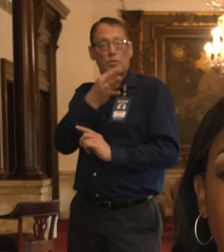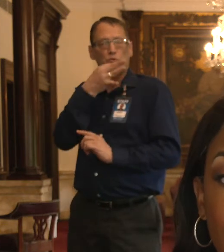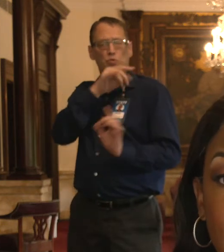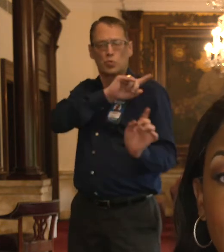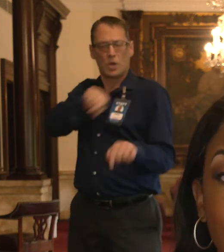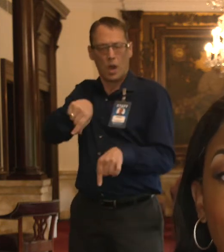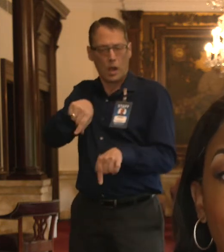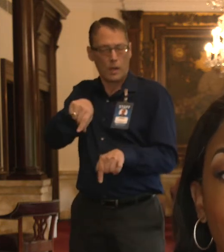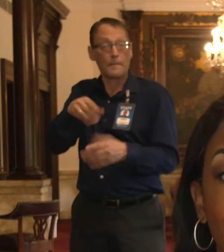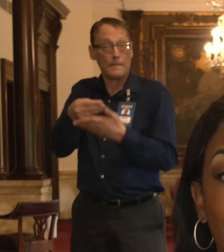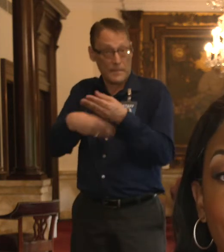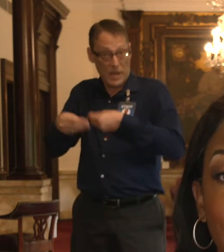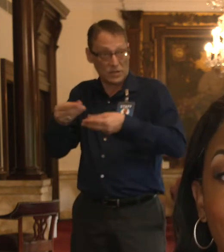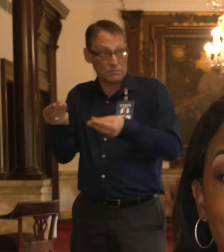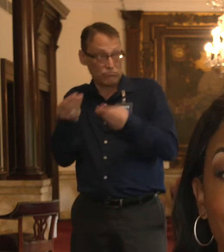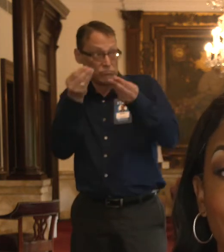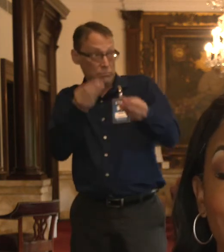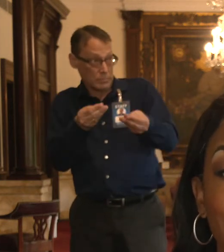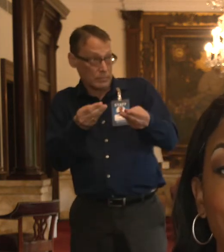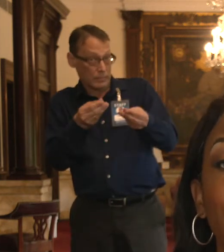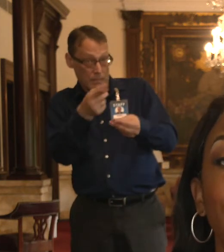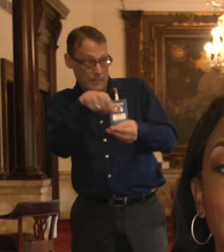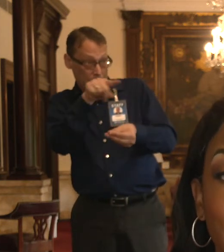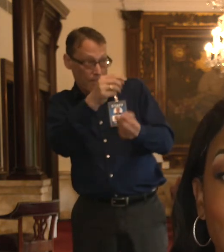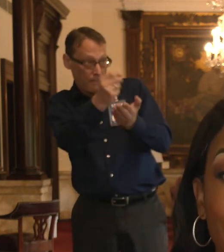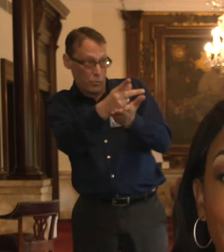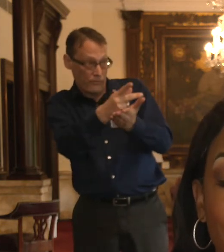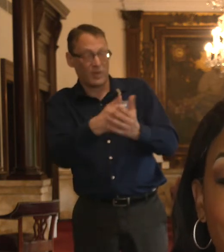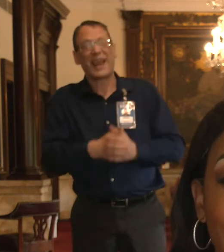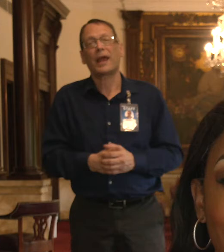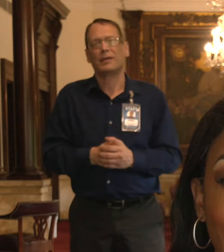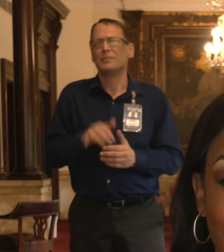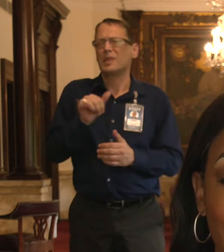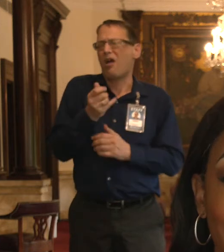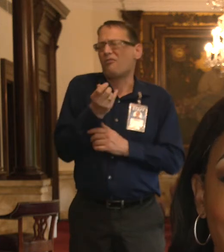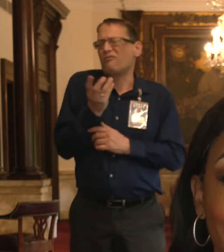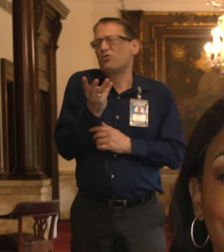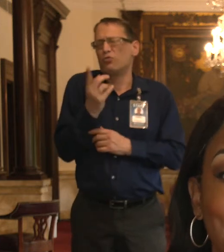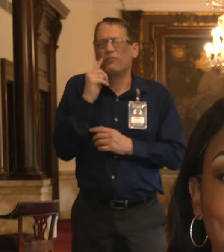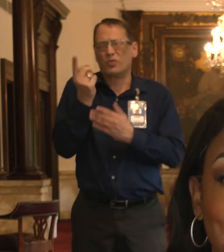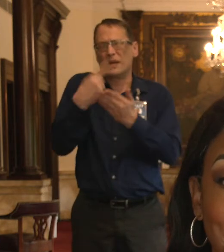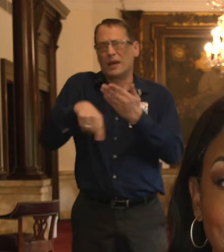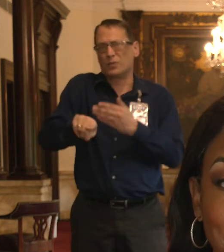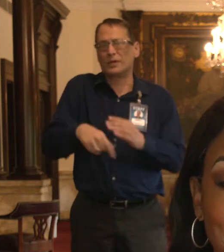full board. And that's just a few of the things that we have planned next week.